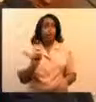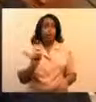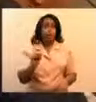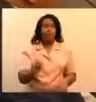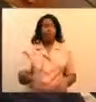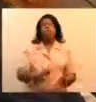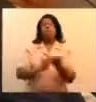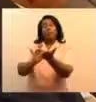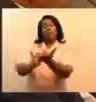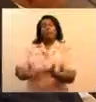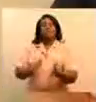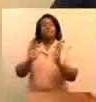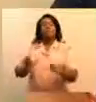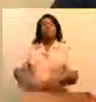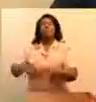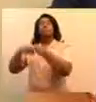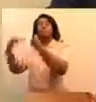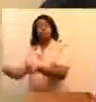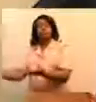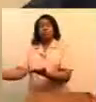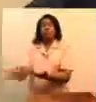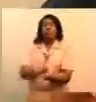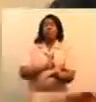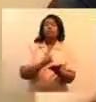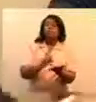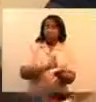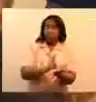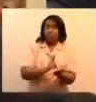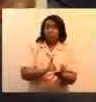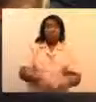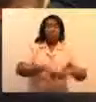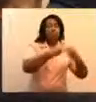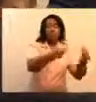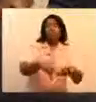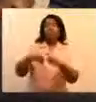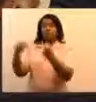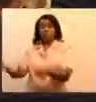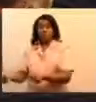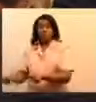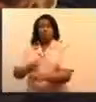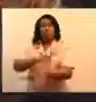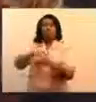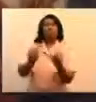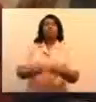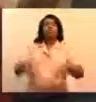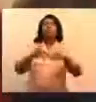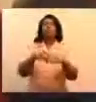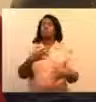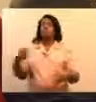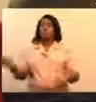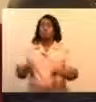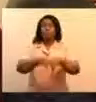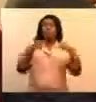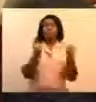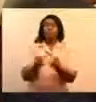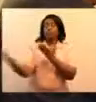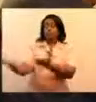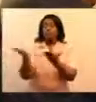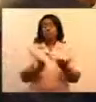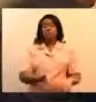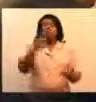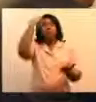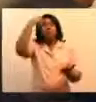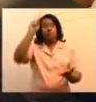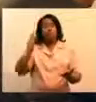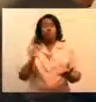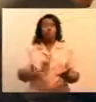will return to the parties any documents or exhibits which have been provided to him. He or she will also